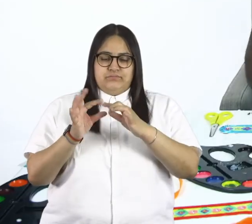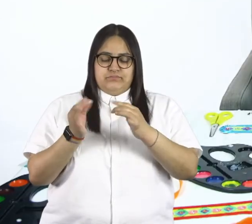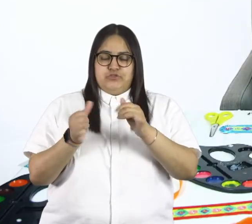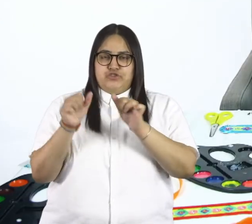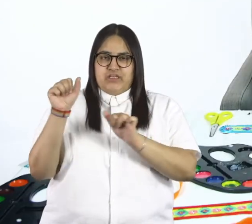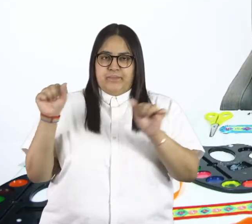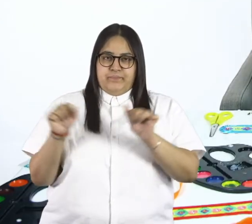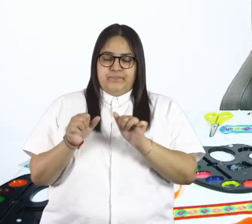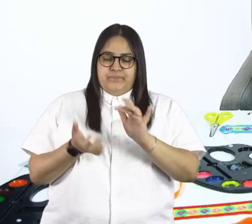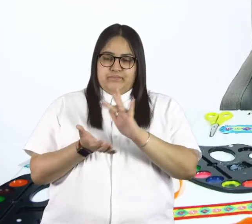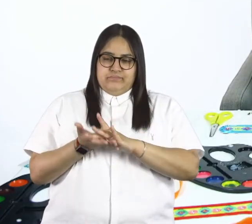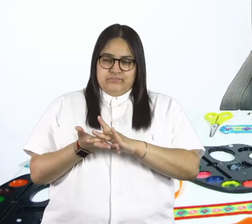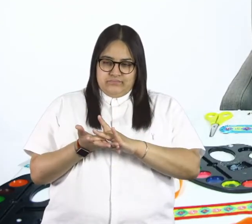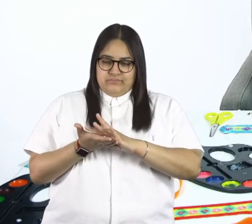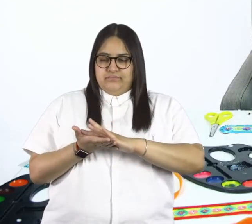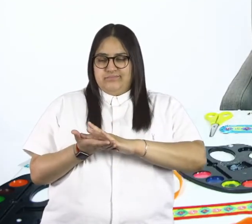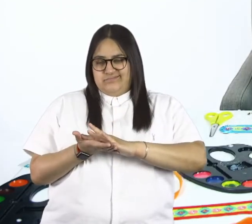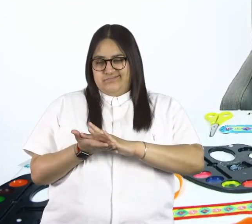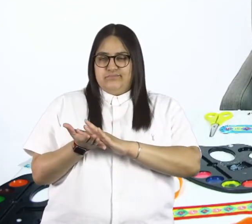And then you do the other side.